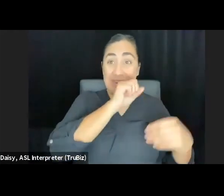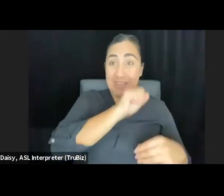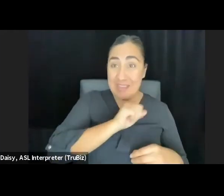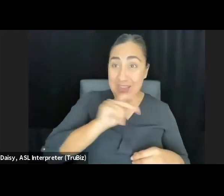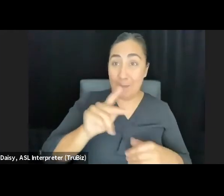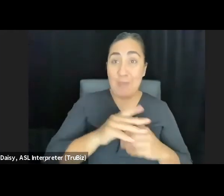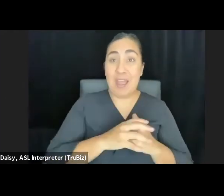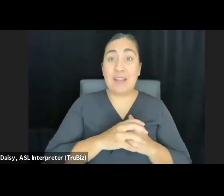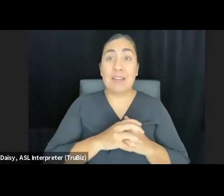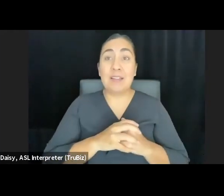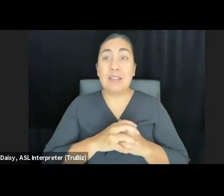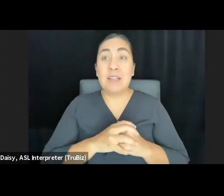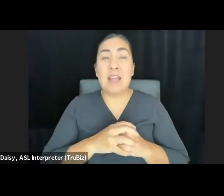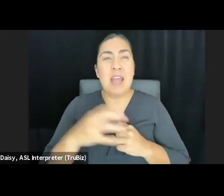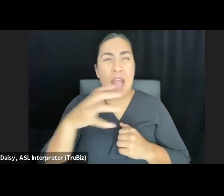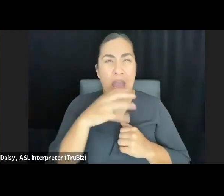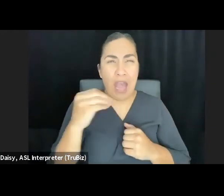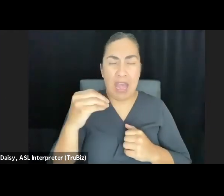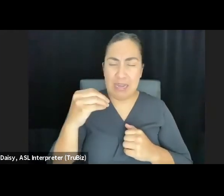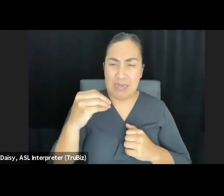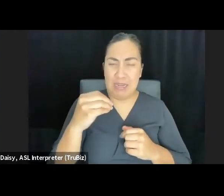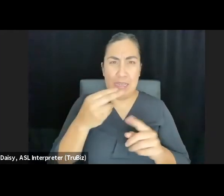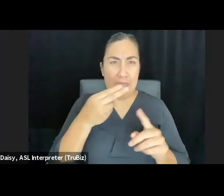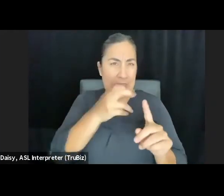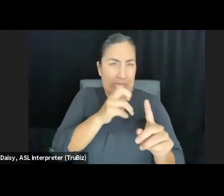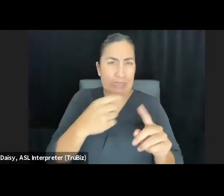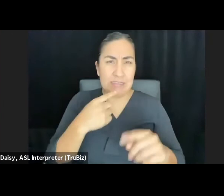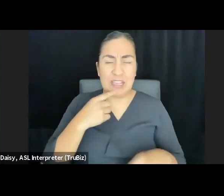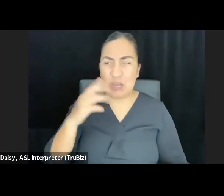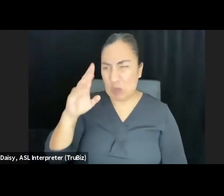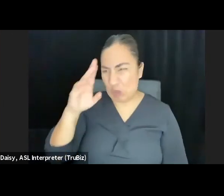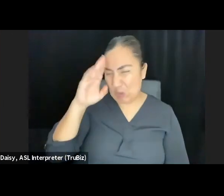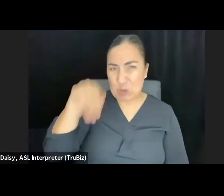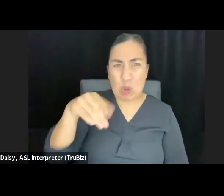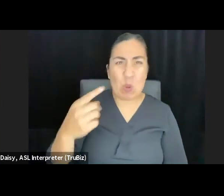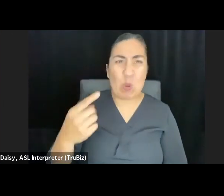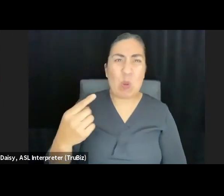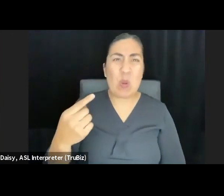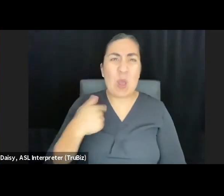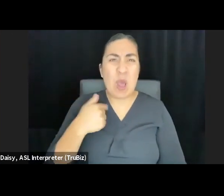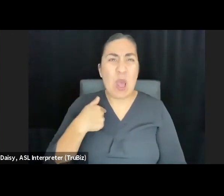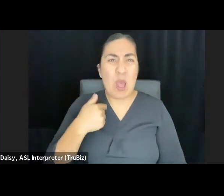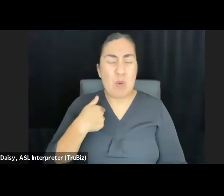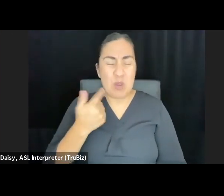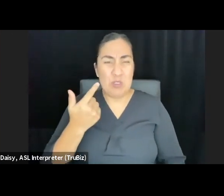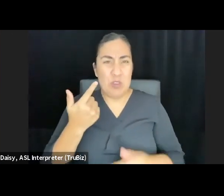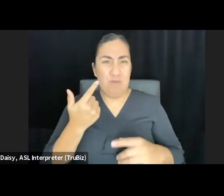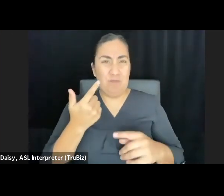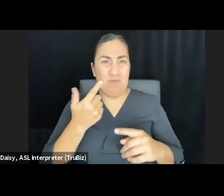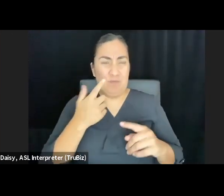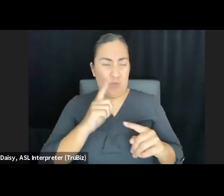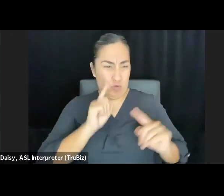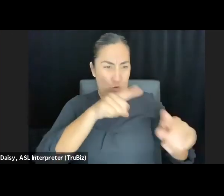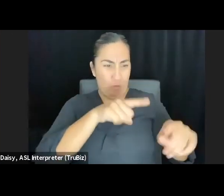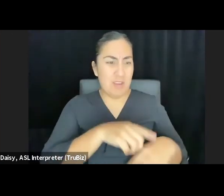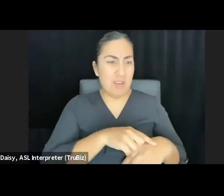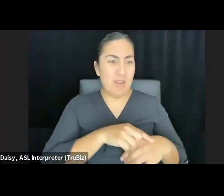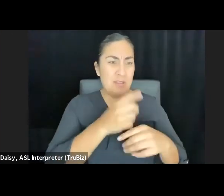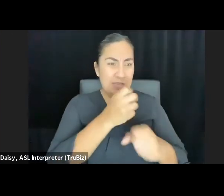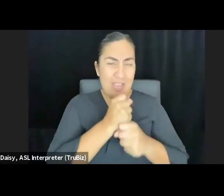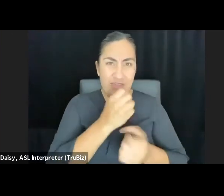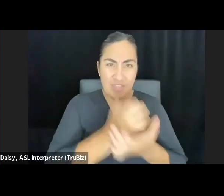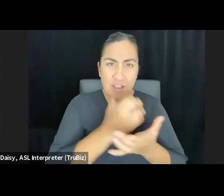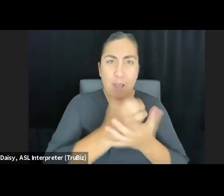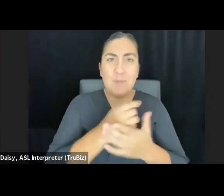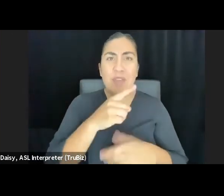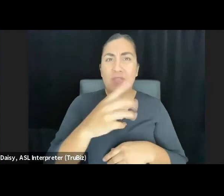on this trip to get the cups, and they talked about smoke signals in the play. And he said, I love that movie. So